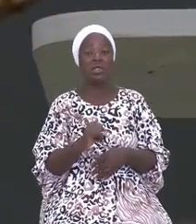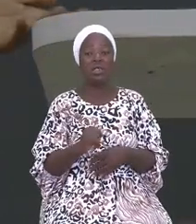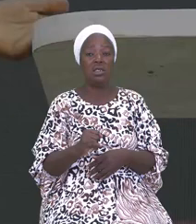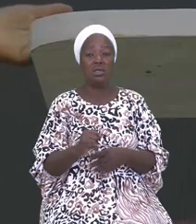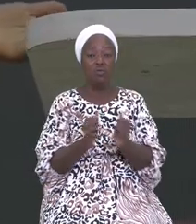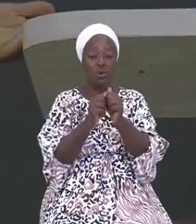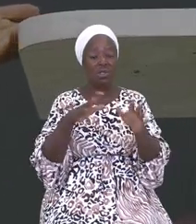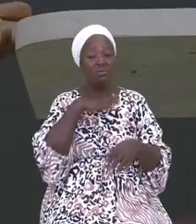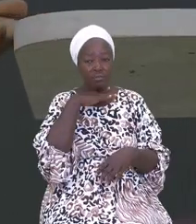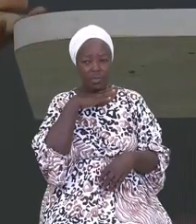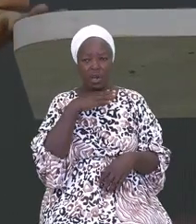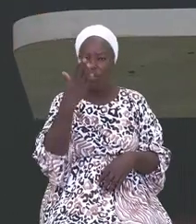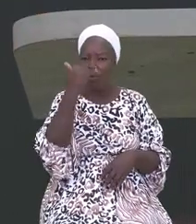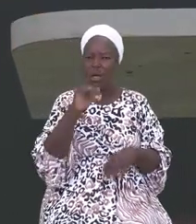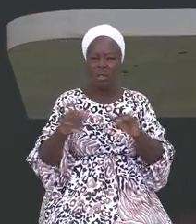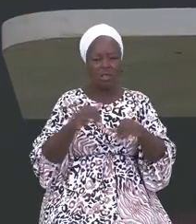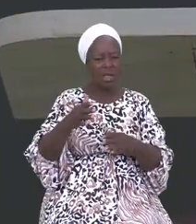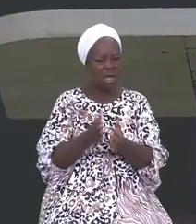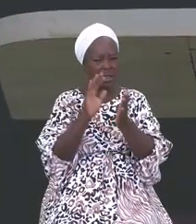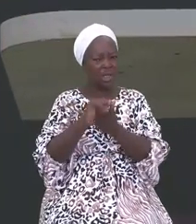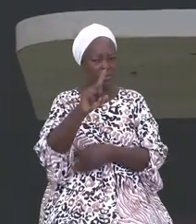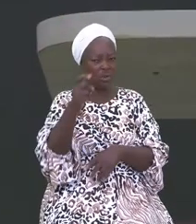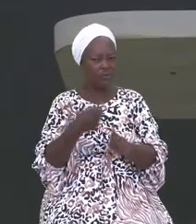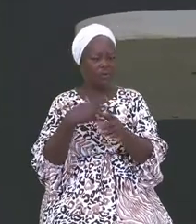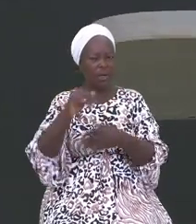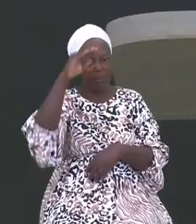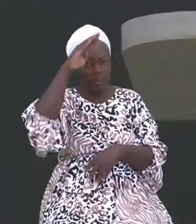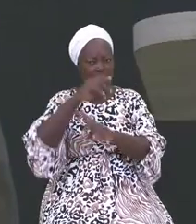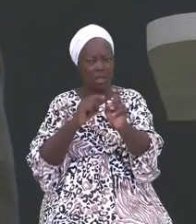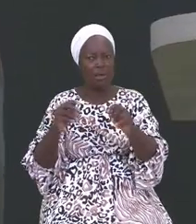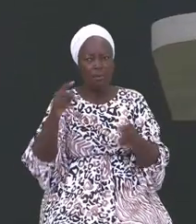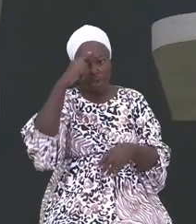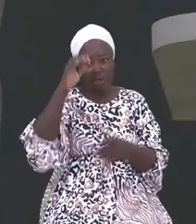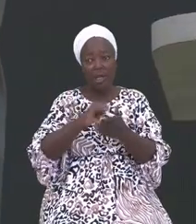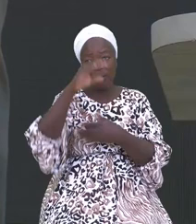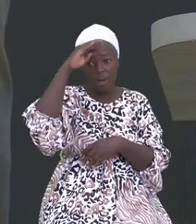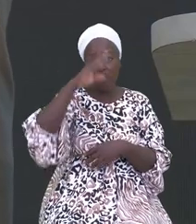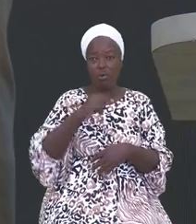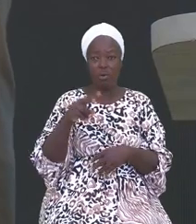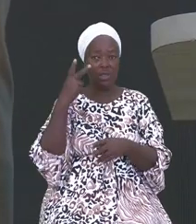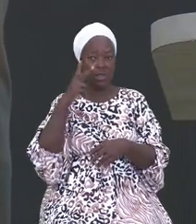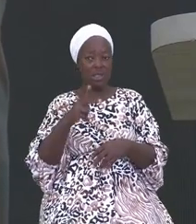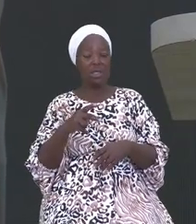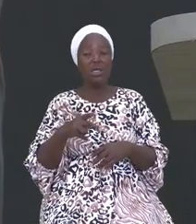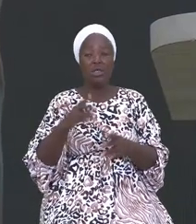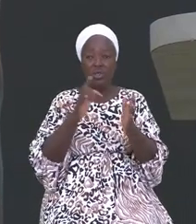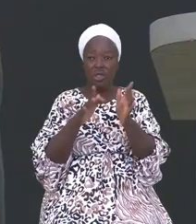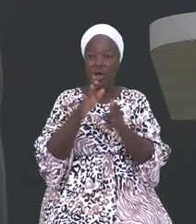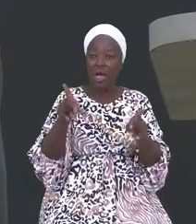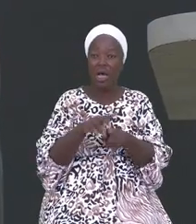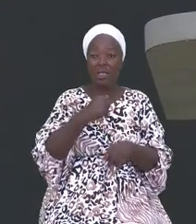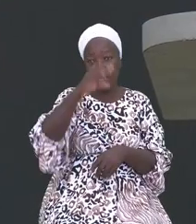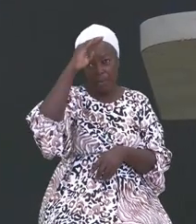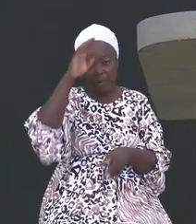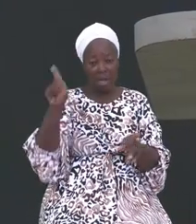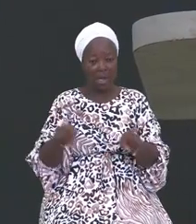Why did he ask the question from the man? Because the man was thinking of Jesus as a man